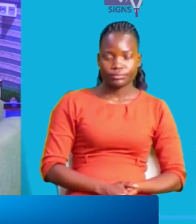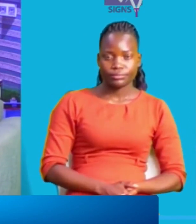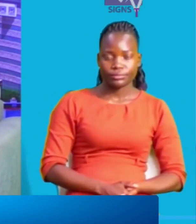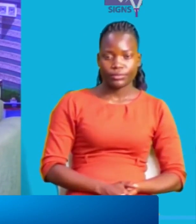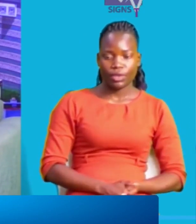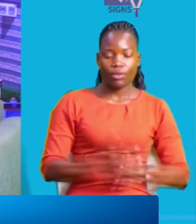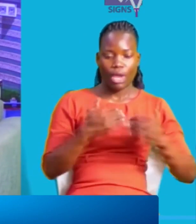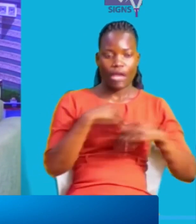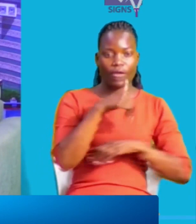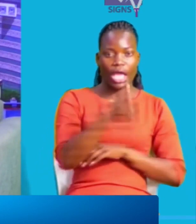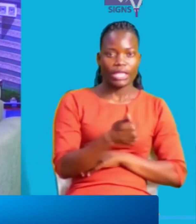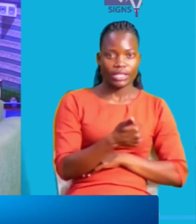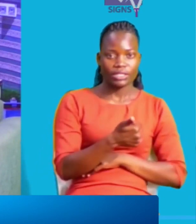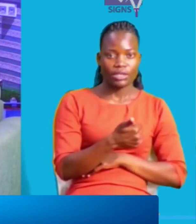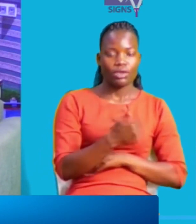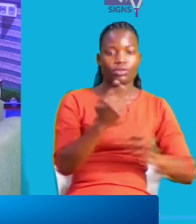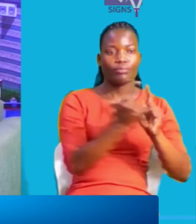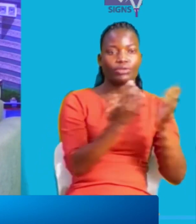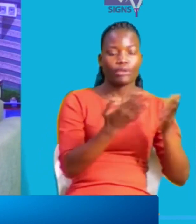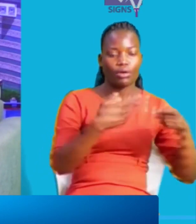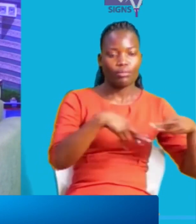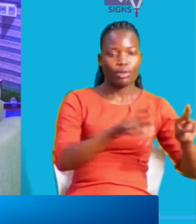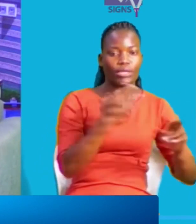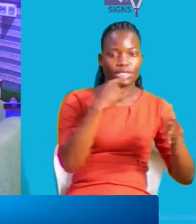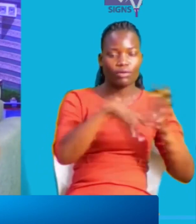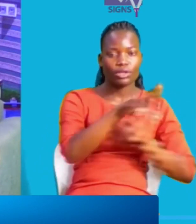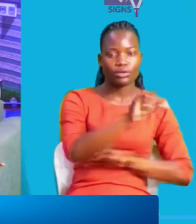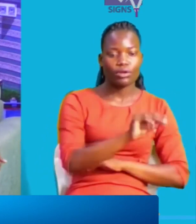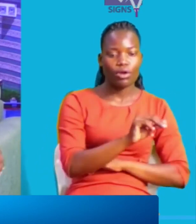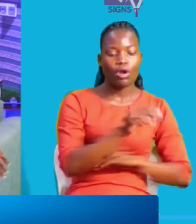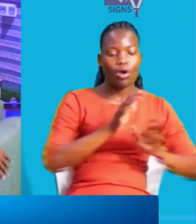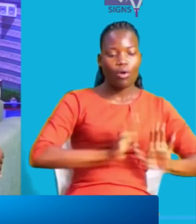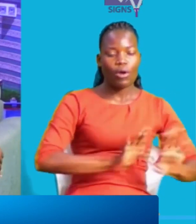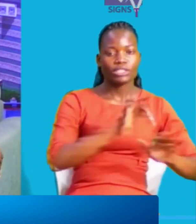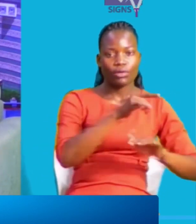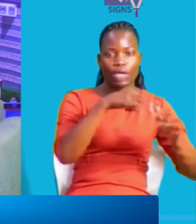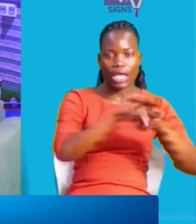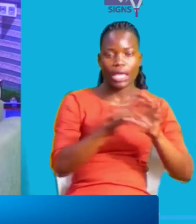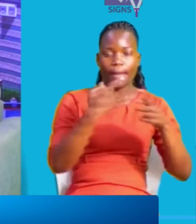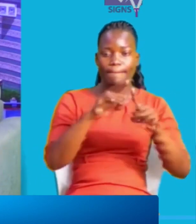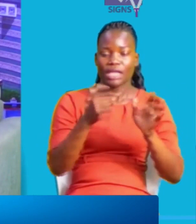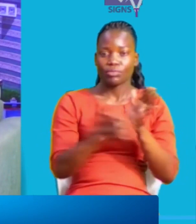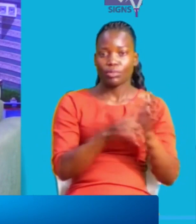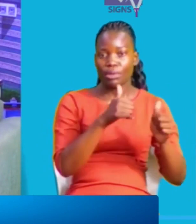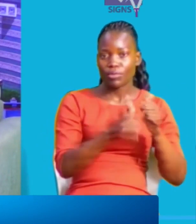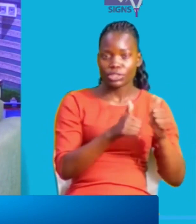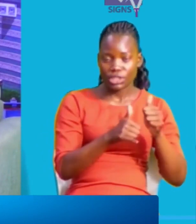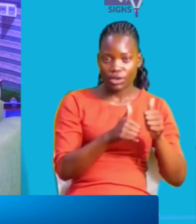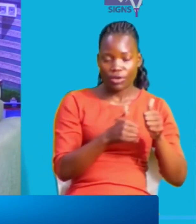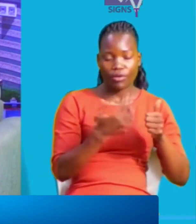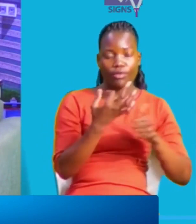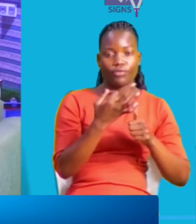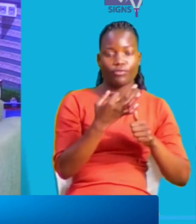Hata kuna wengine utawapata hata kwa barabara. Hapana, wacha huyu afanye namna gani? Aende. But the problem of the members of the